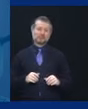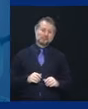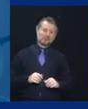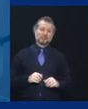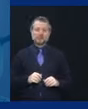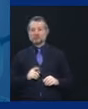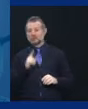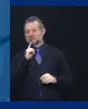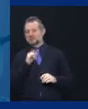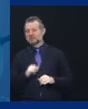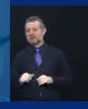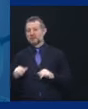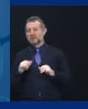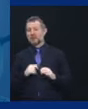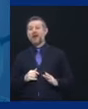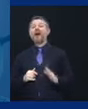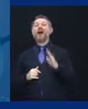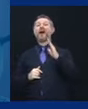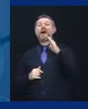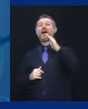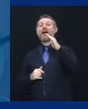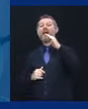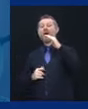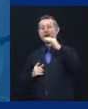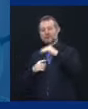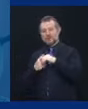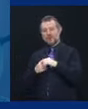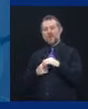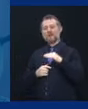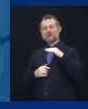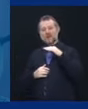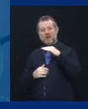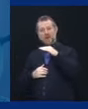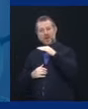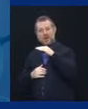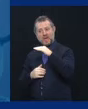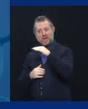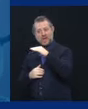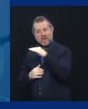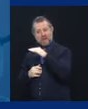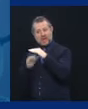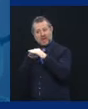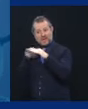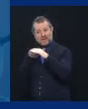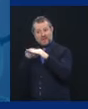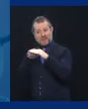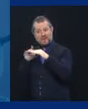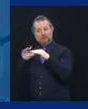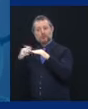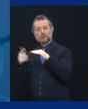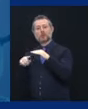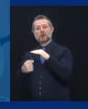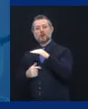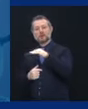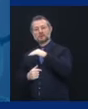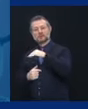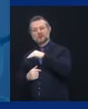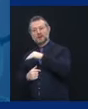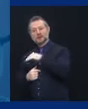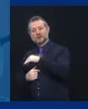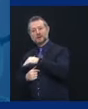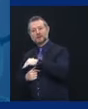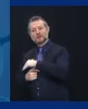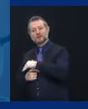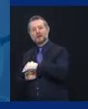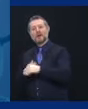it went up, flattened a little bit, and then is coming down as the